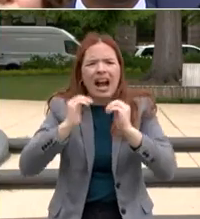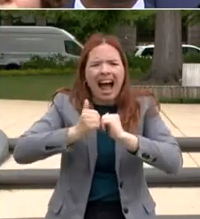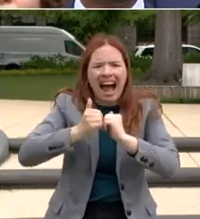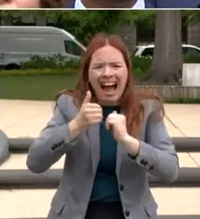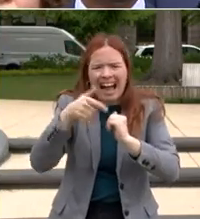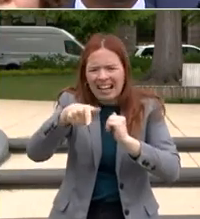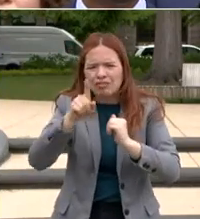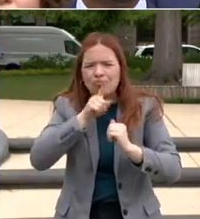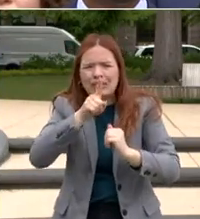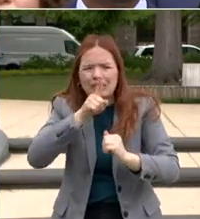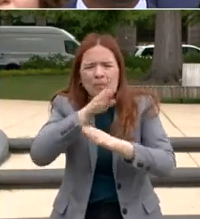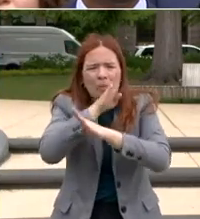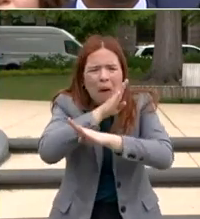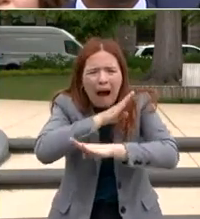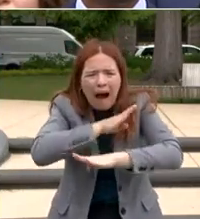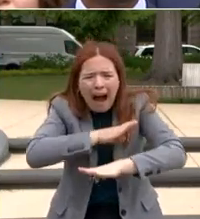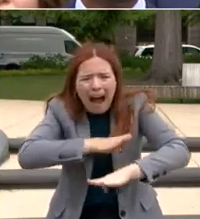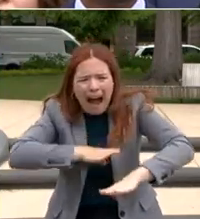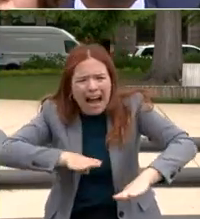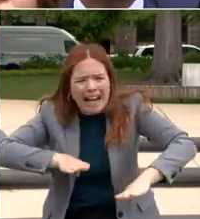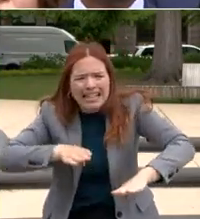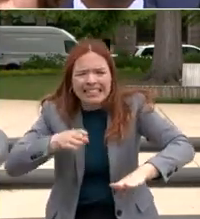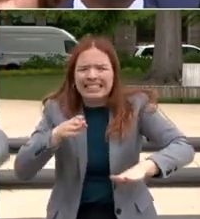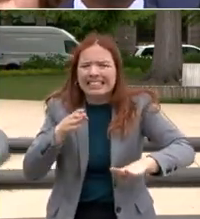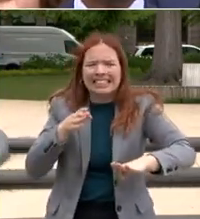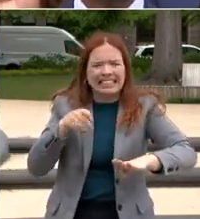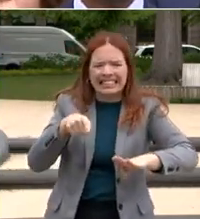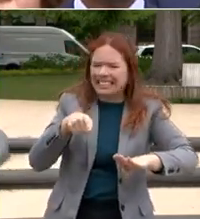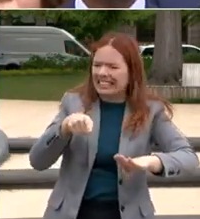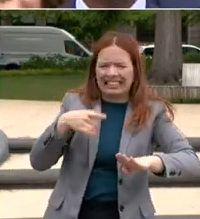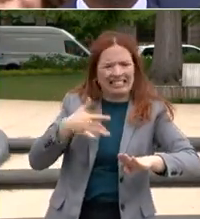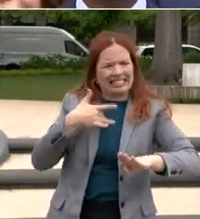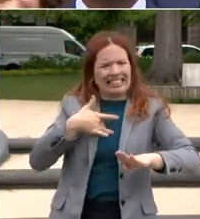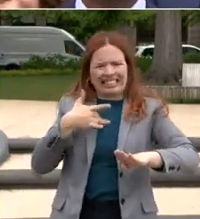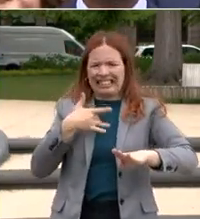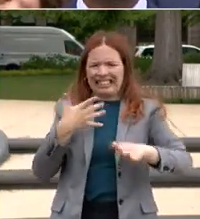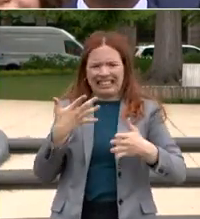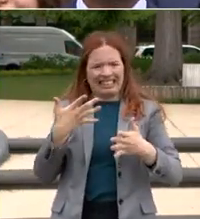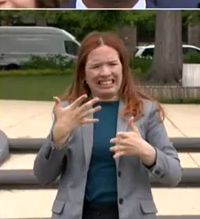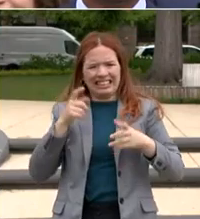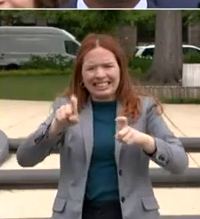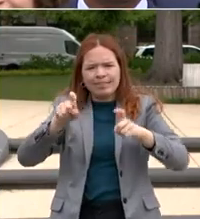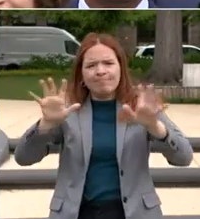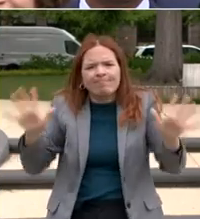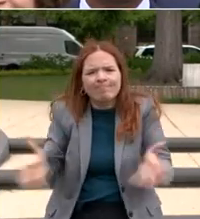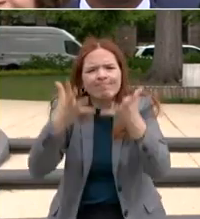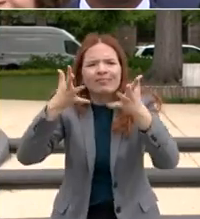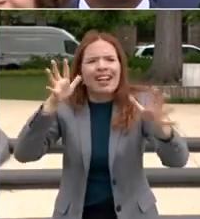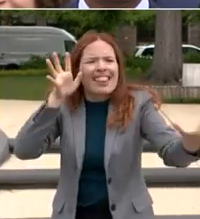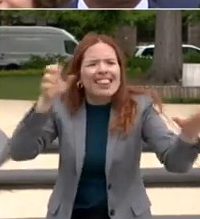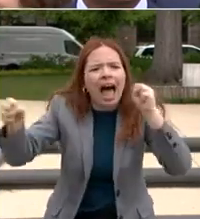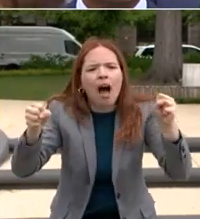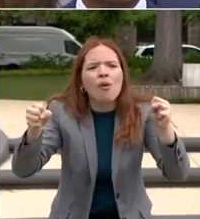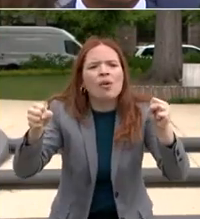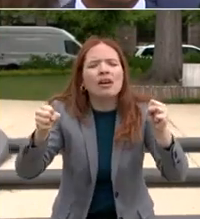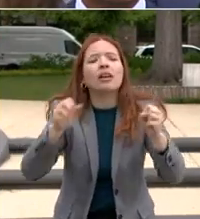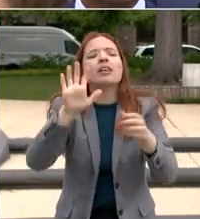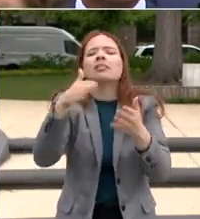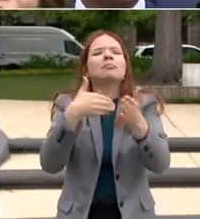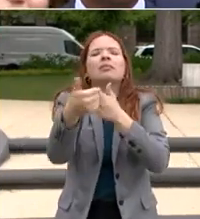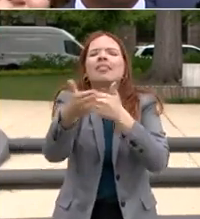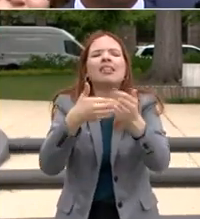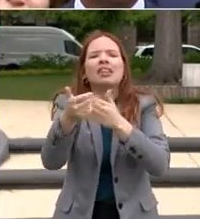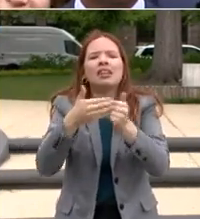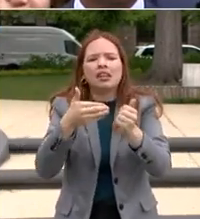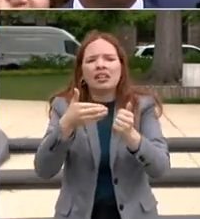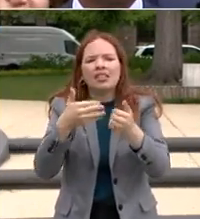down these streets that I could hear my internal voice loud and clear. But despite the quiet, each